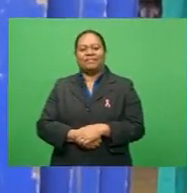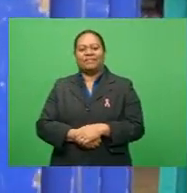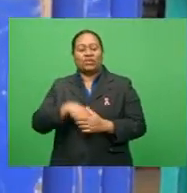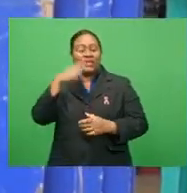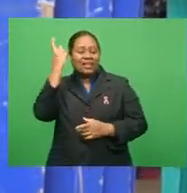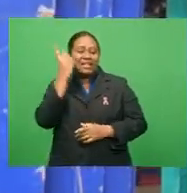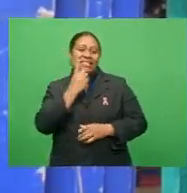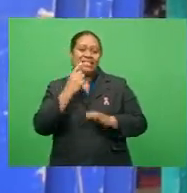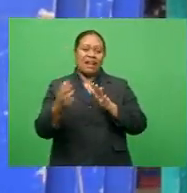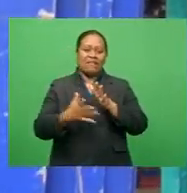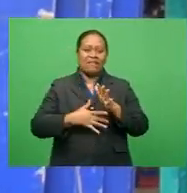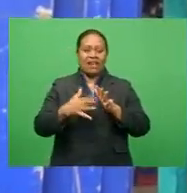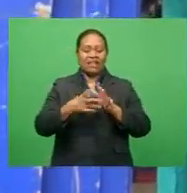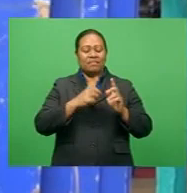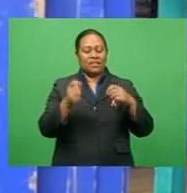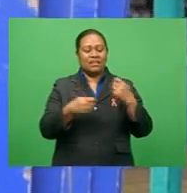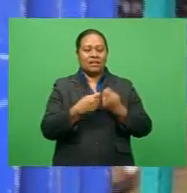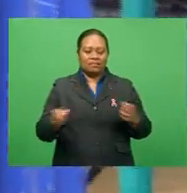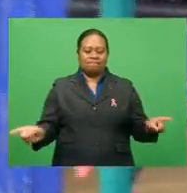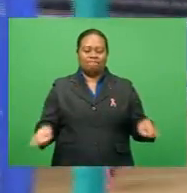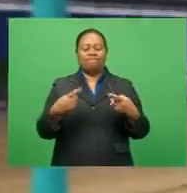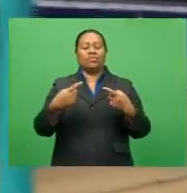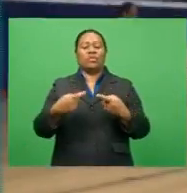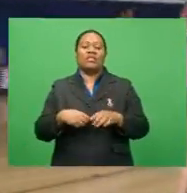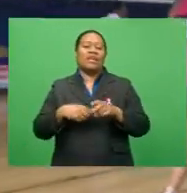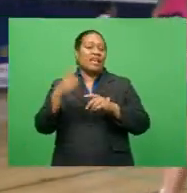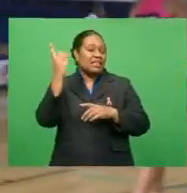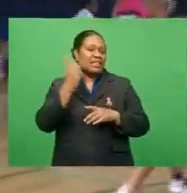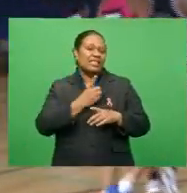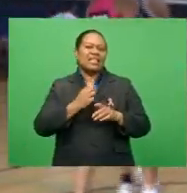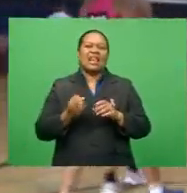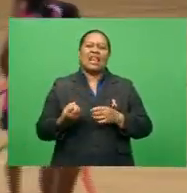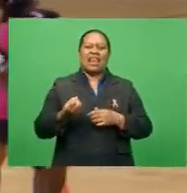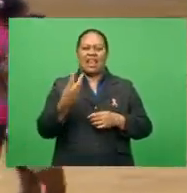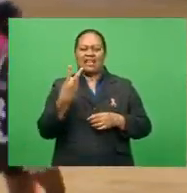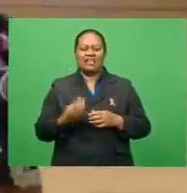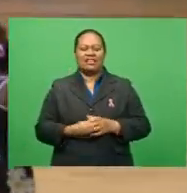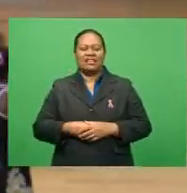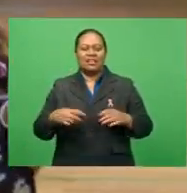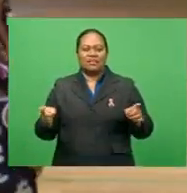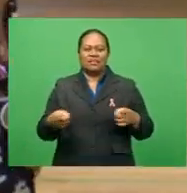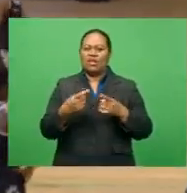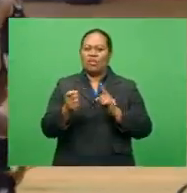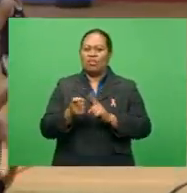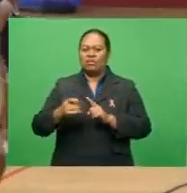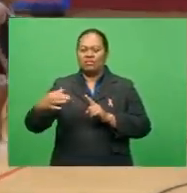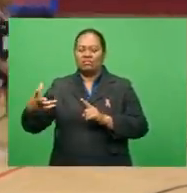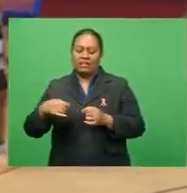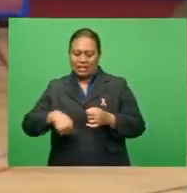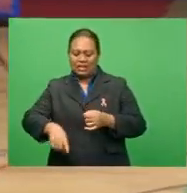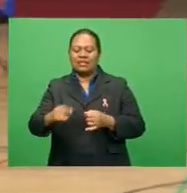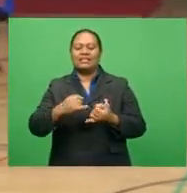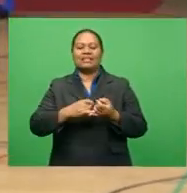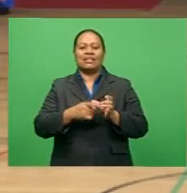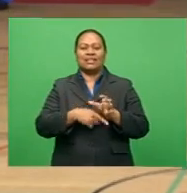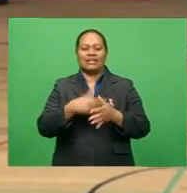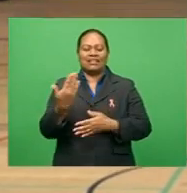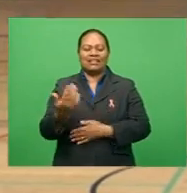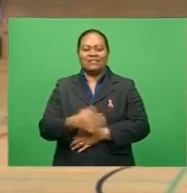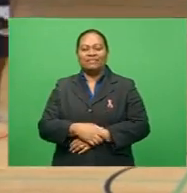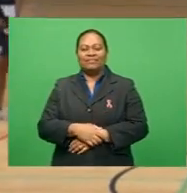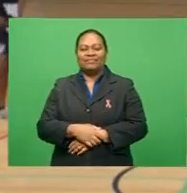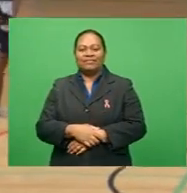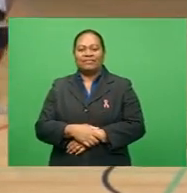Digicel Flames will take on the Digicel Lightning, while the Punja Stingrays meet the Punja's Thunderbirds this Saturday. Karleni